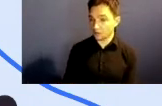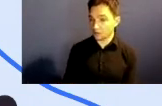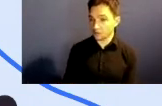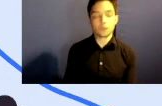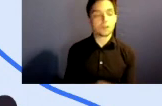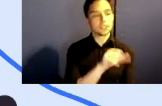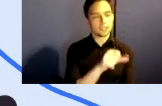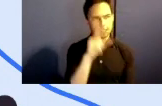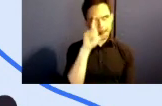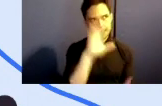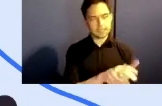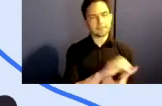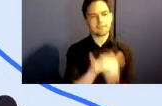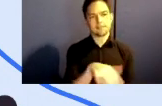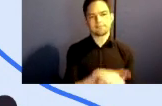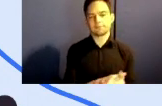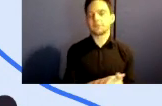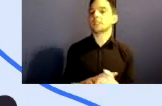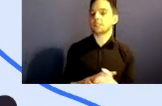Yes, I believe so. Yes.